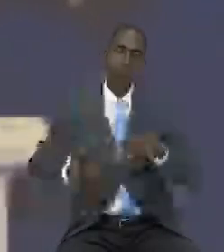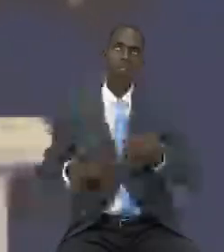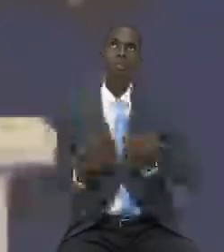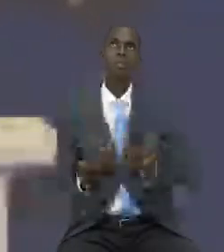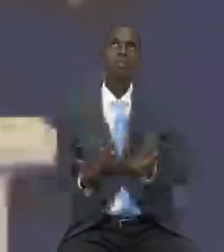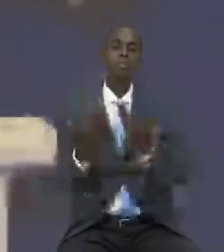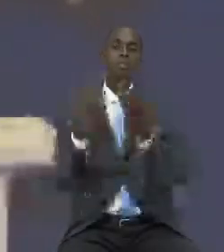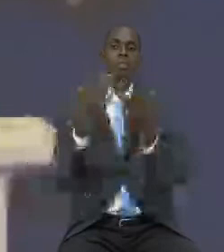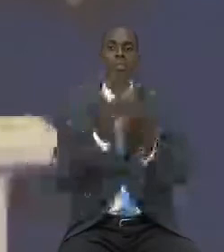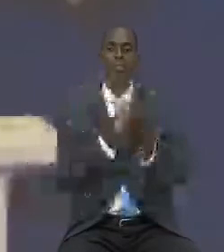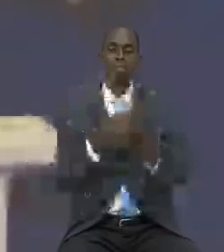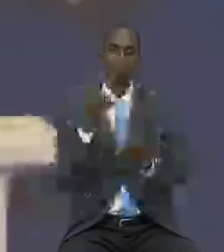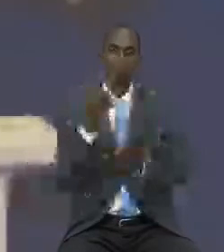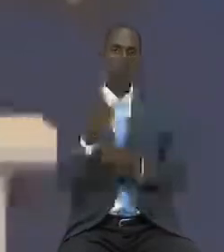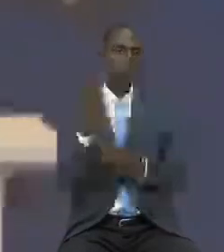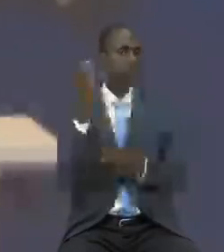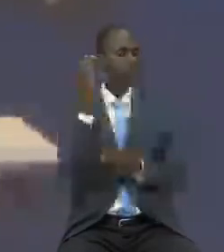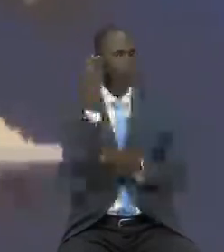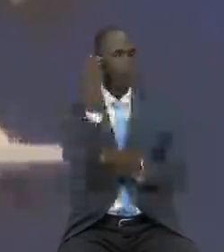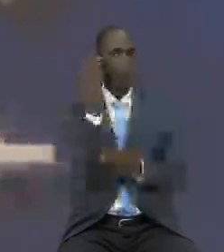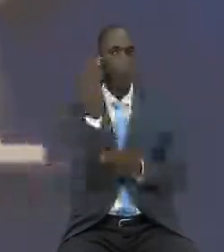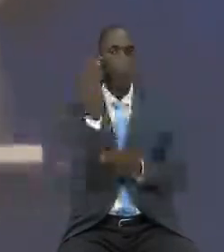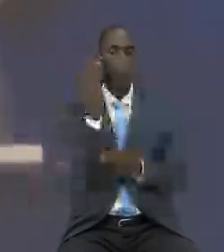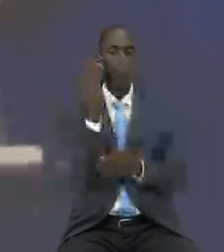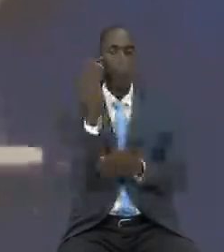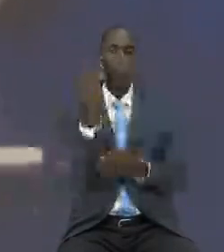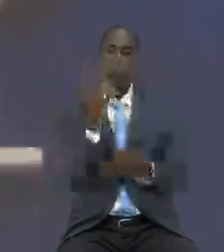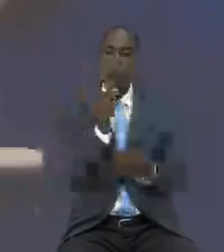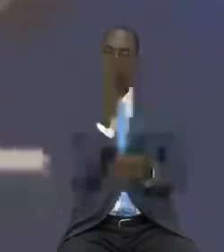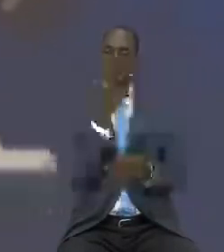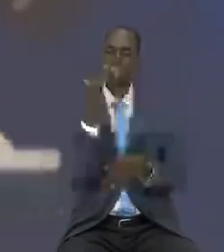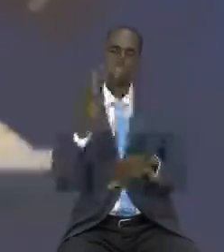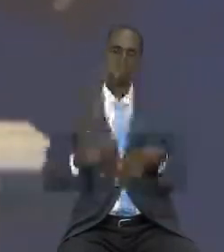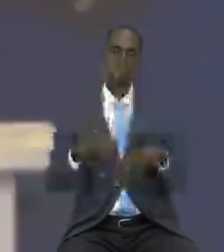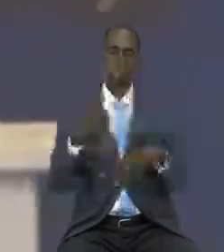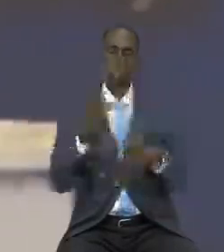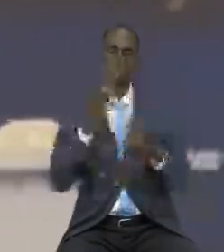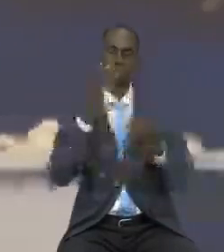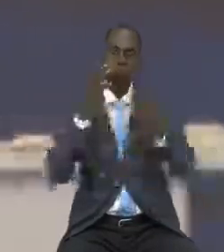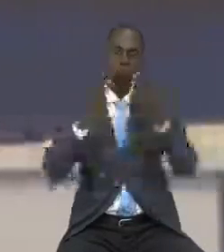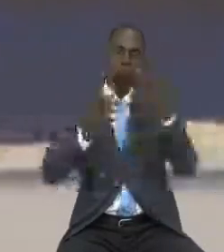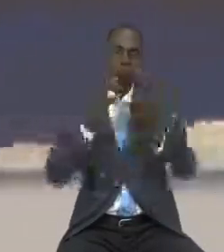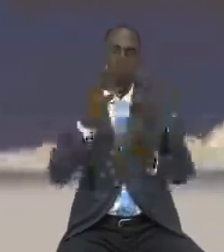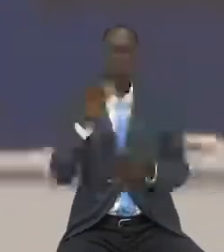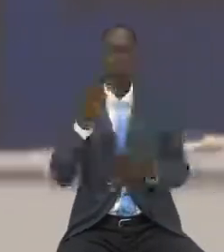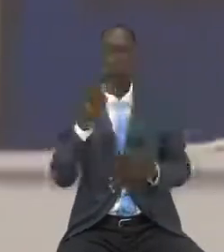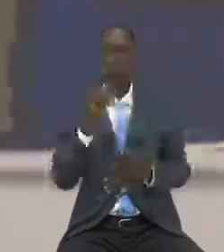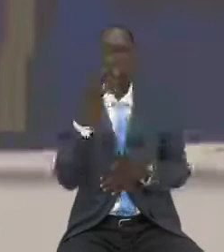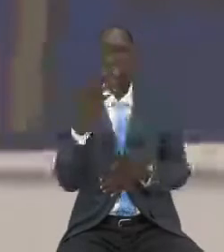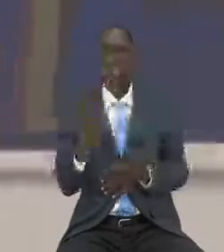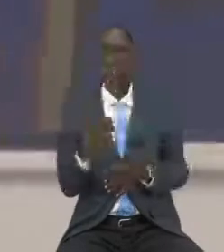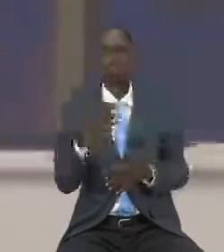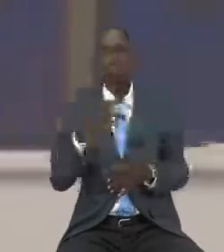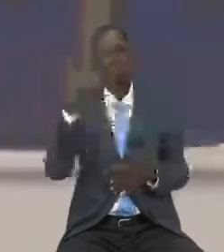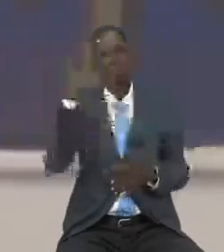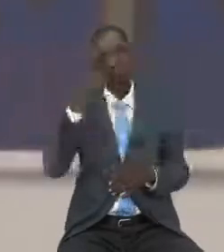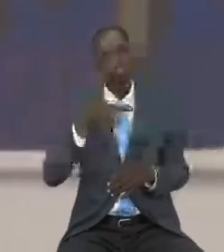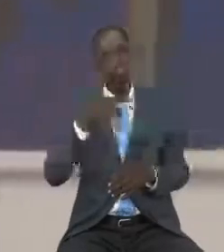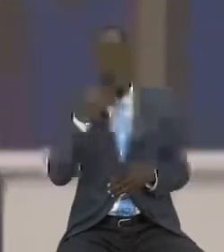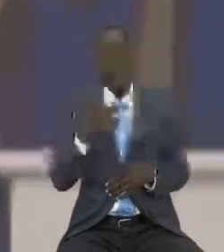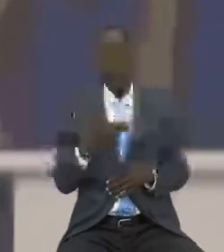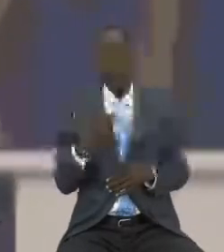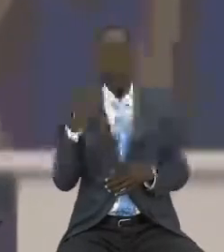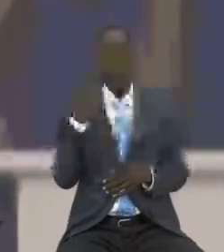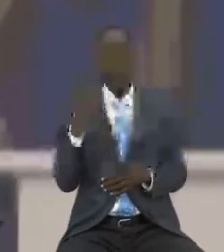and to hearken than the fat of rams. Number one thing on the list